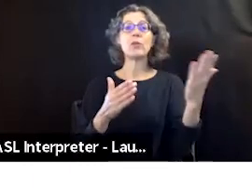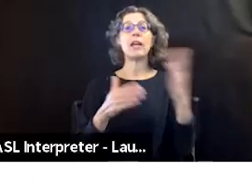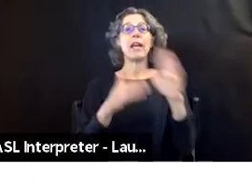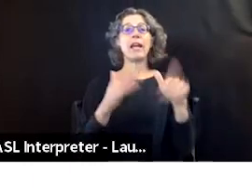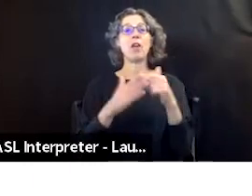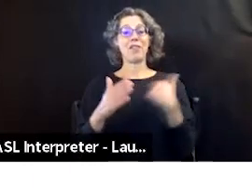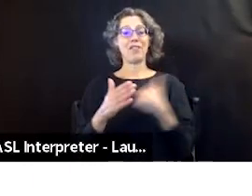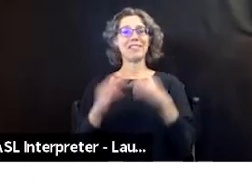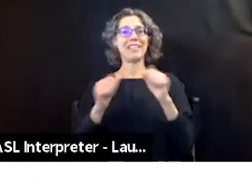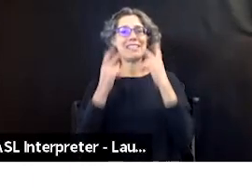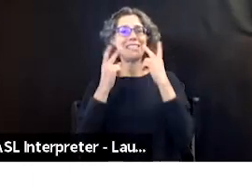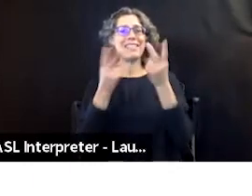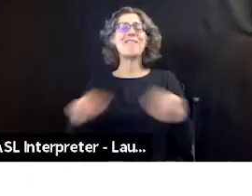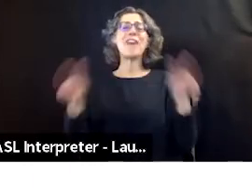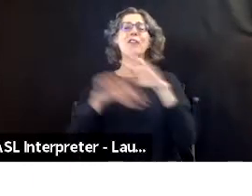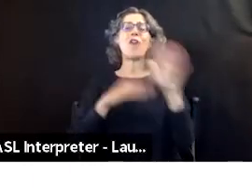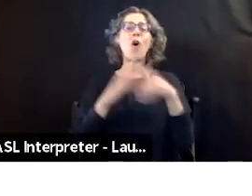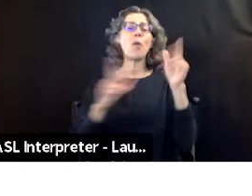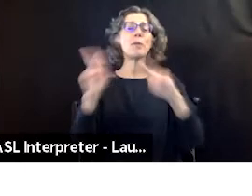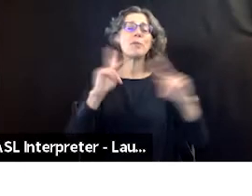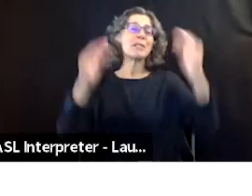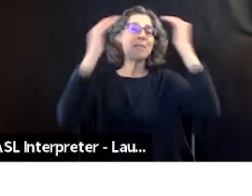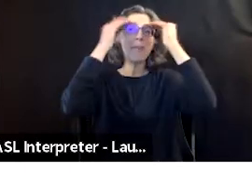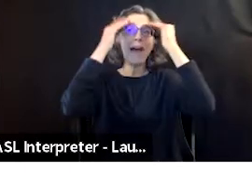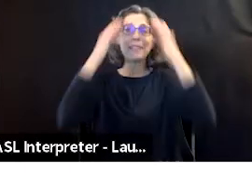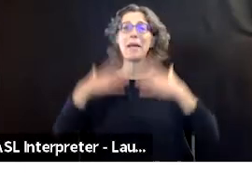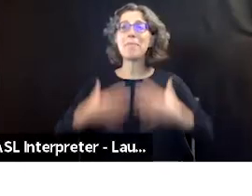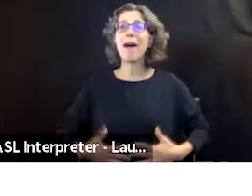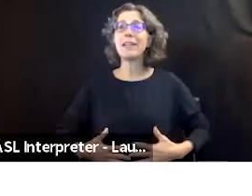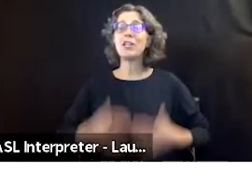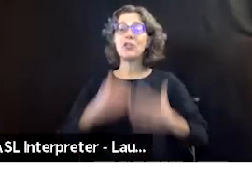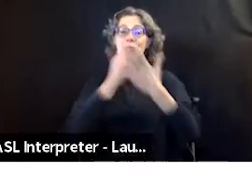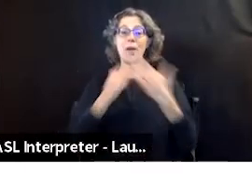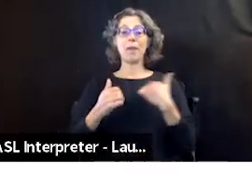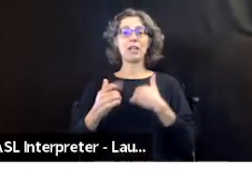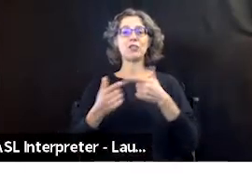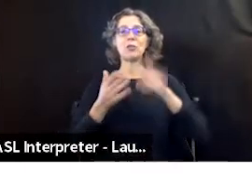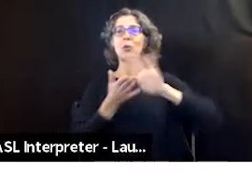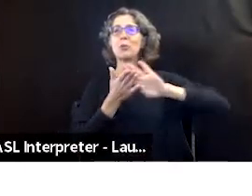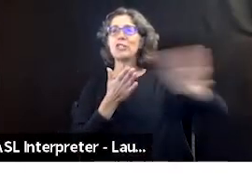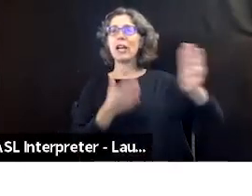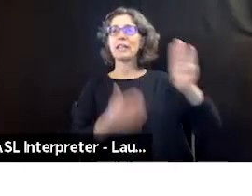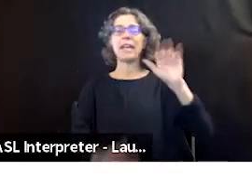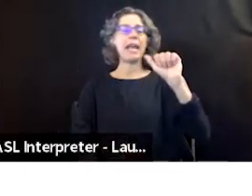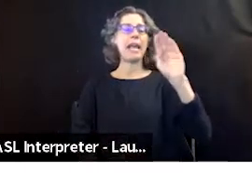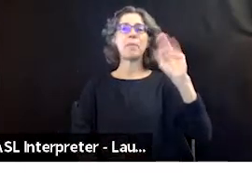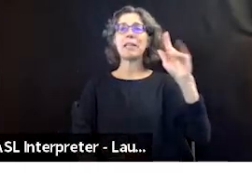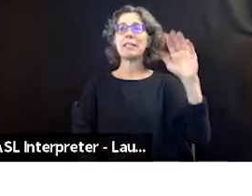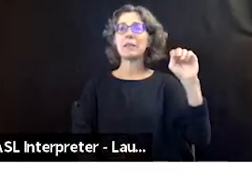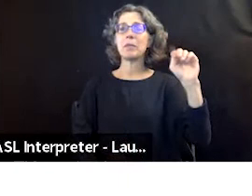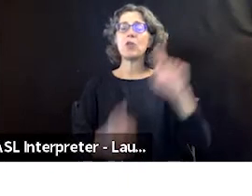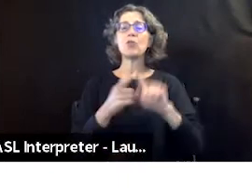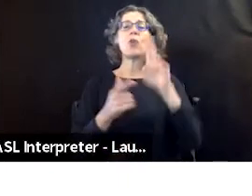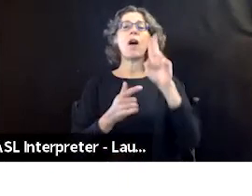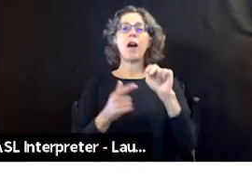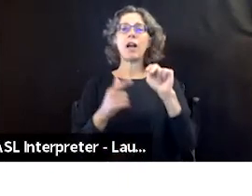the value of all people's minds and bodies and help us to reject ableism by unlearning what we were